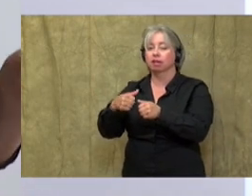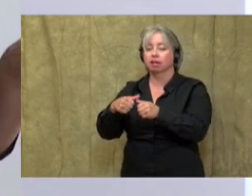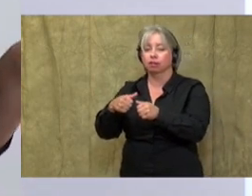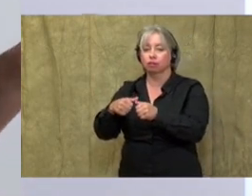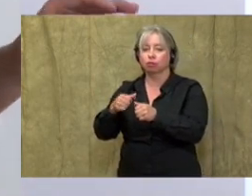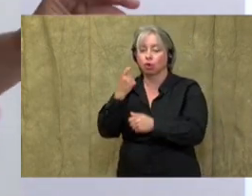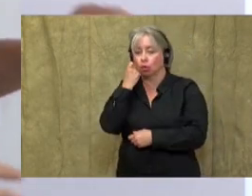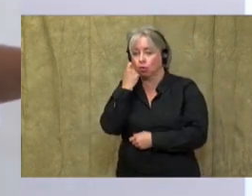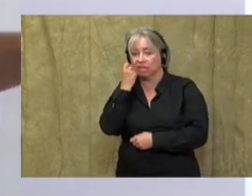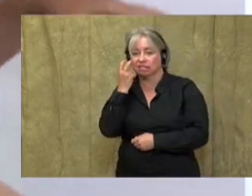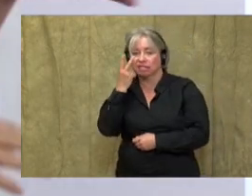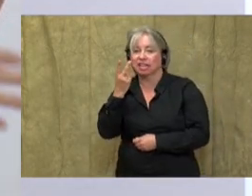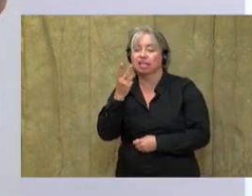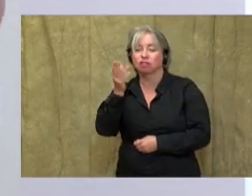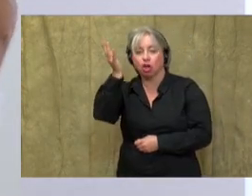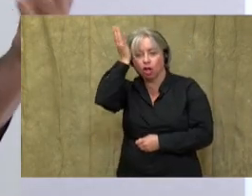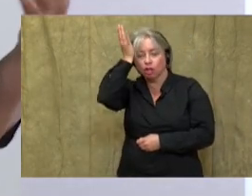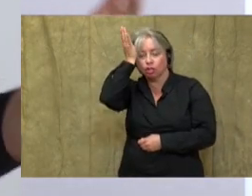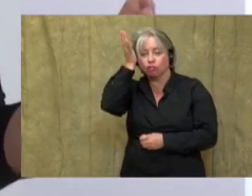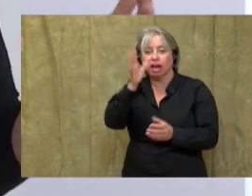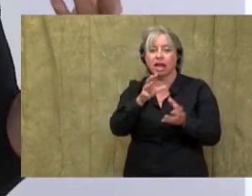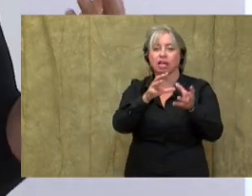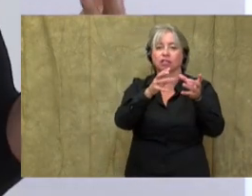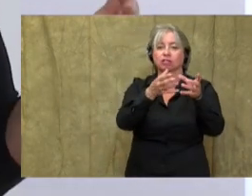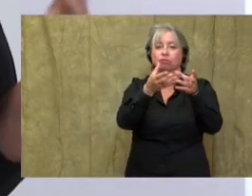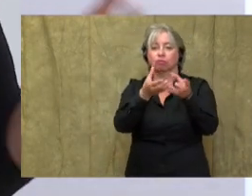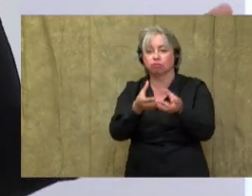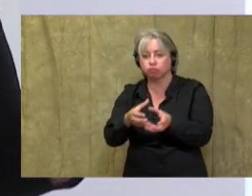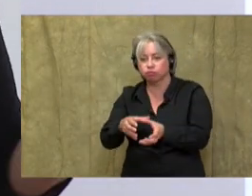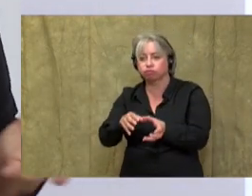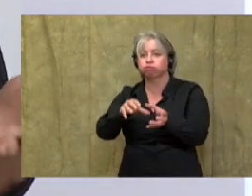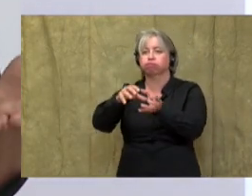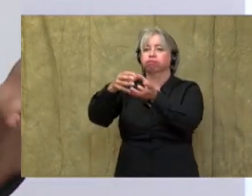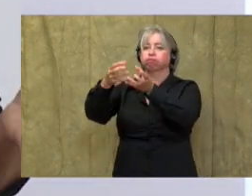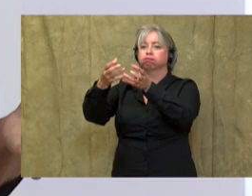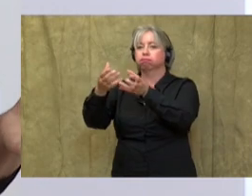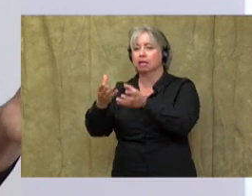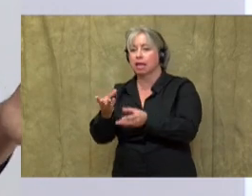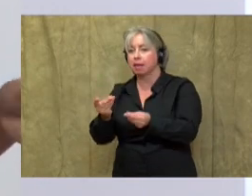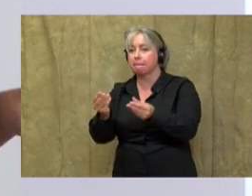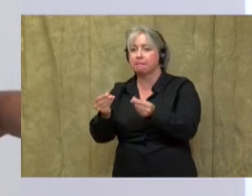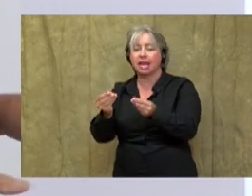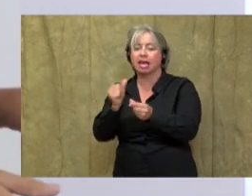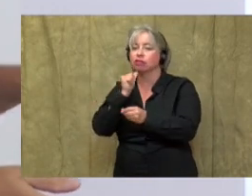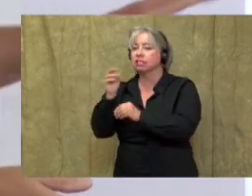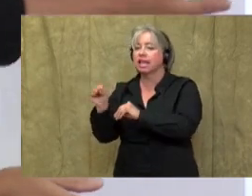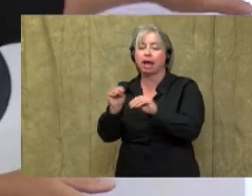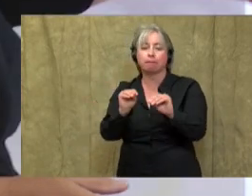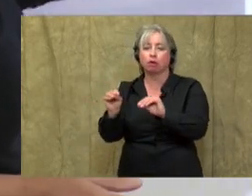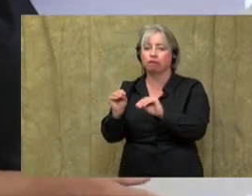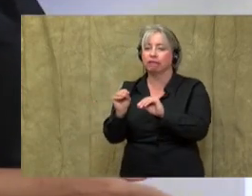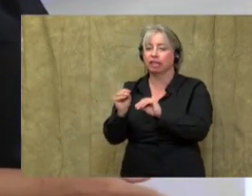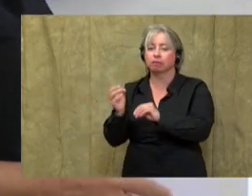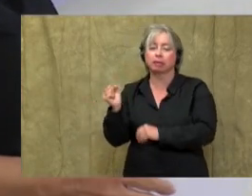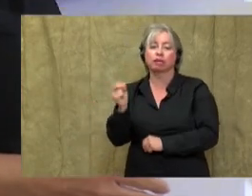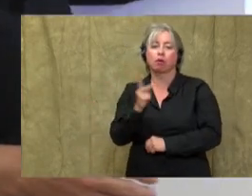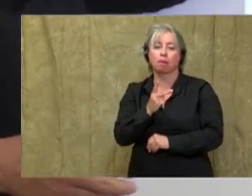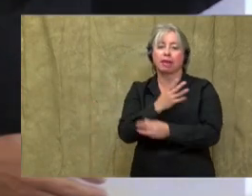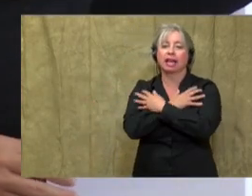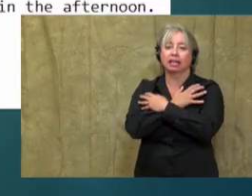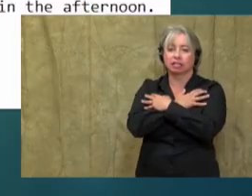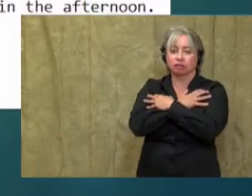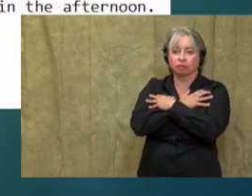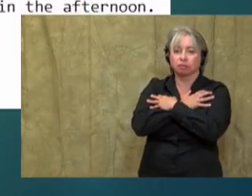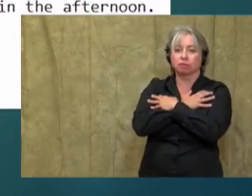down and up and down. So the matter, again, is not moving. It's just going back to its resting point. So dominant